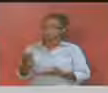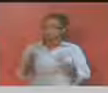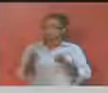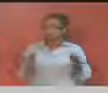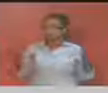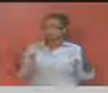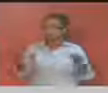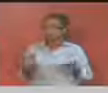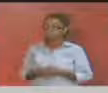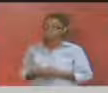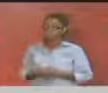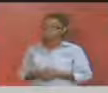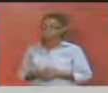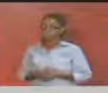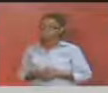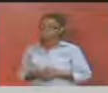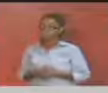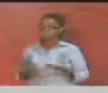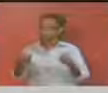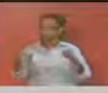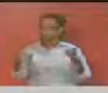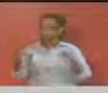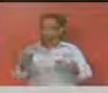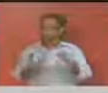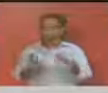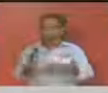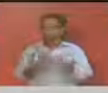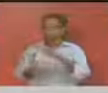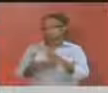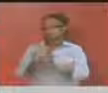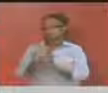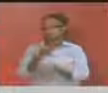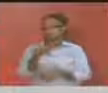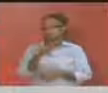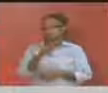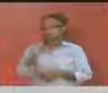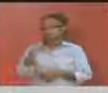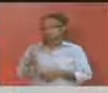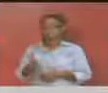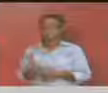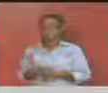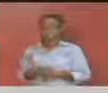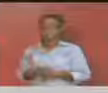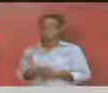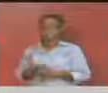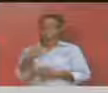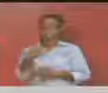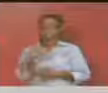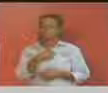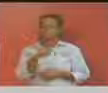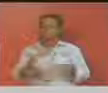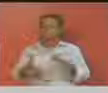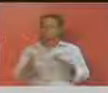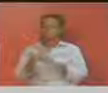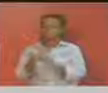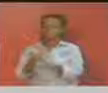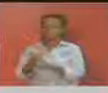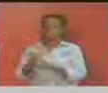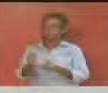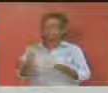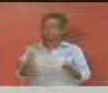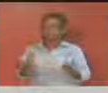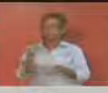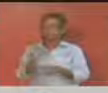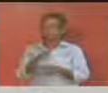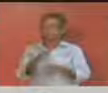asked globally. The response is, one, we cannot mandate that anybody take any vaccine.